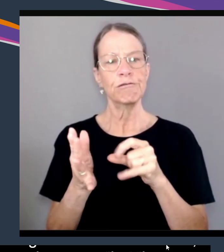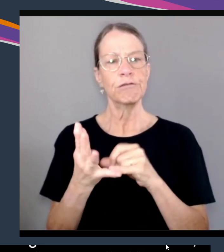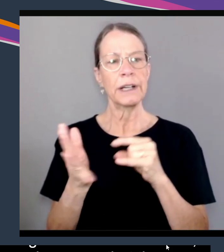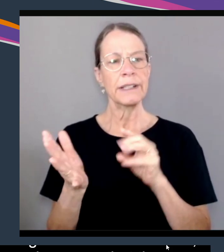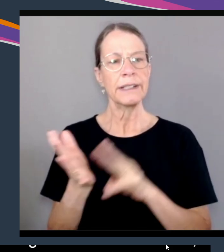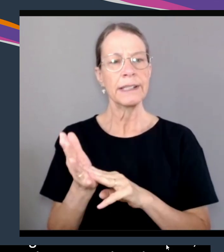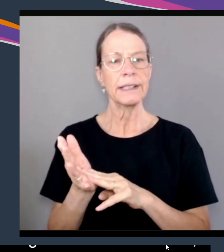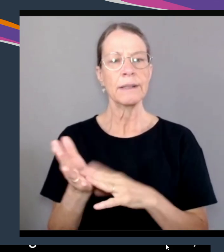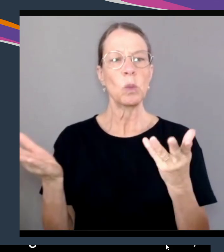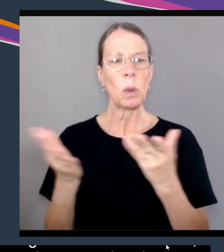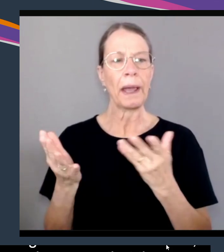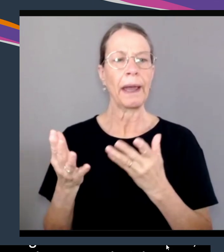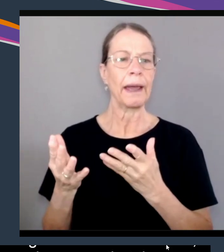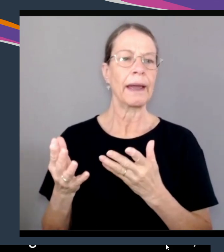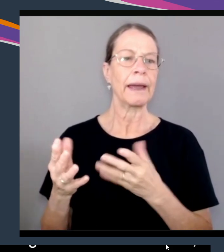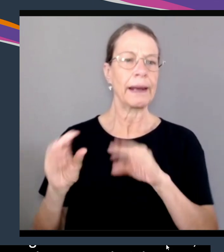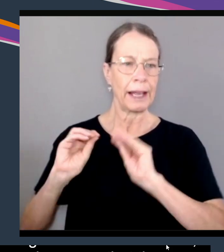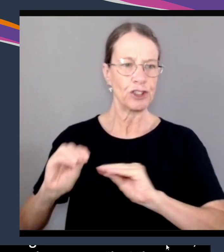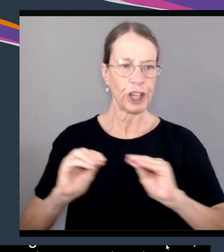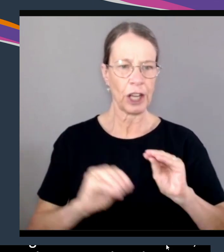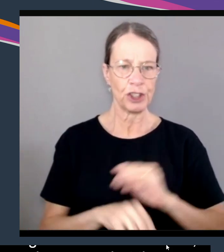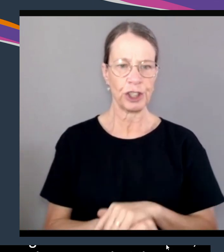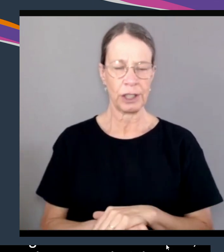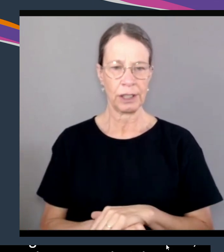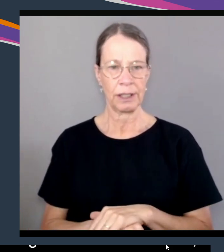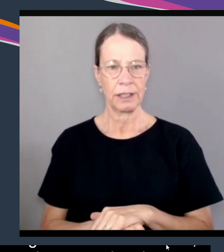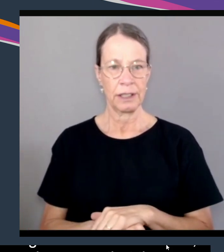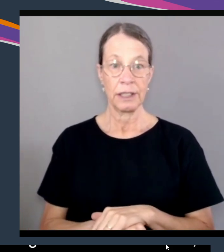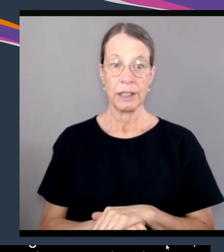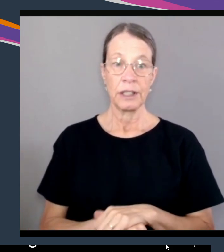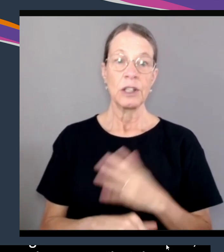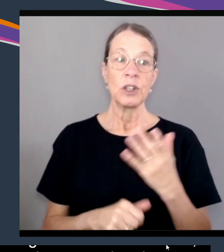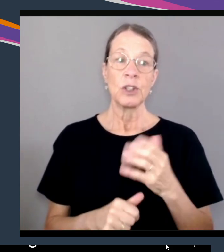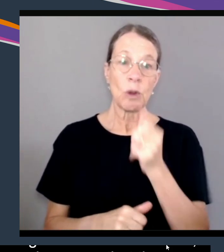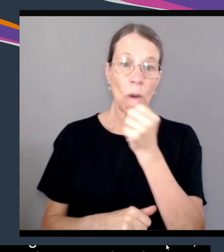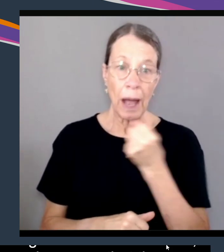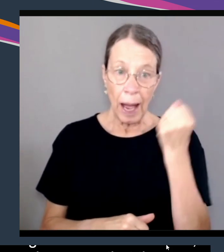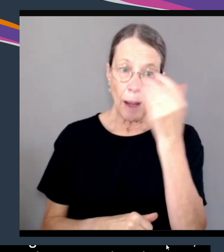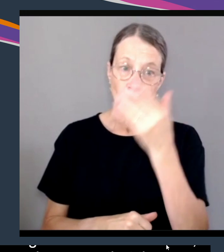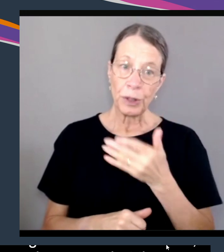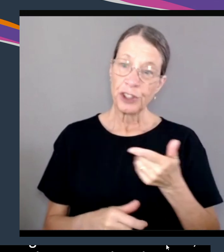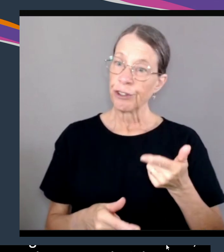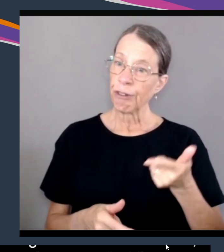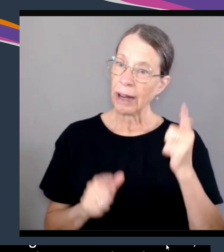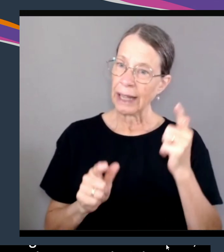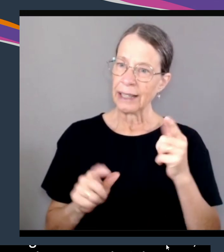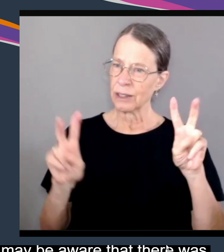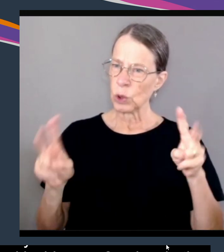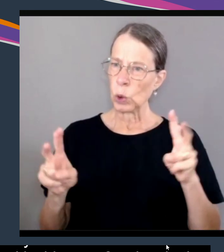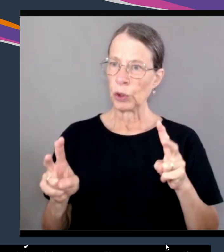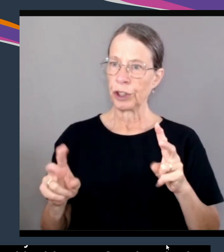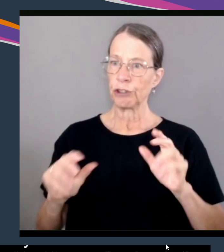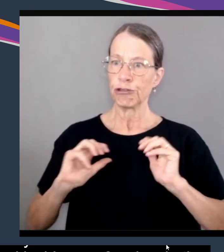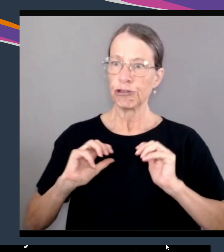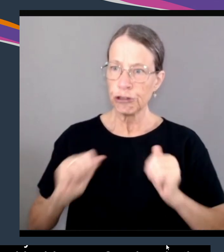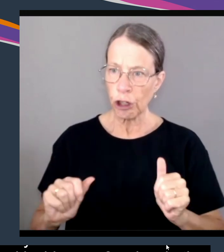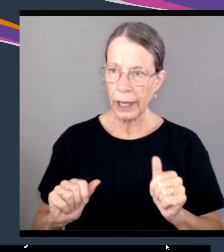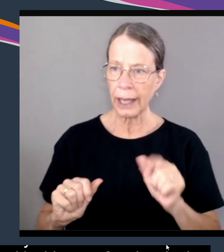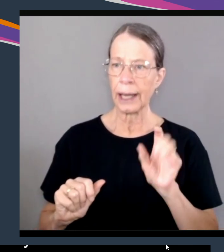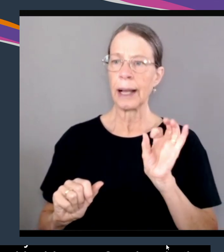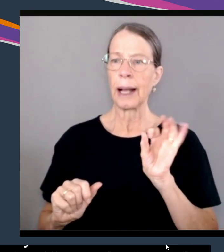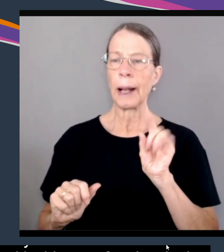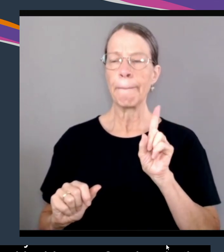Aboriginal leaders as shocking but not surprising, and it spoke to some of the